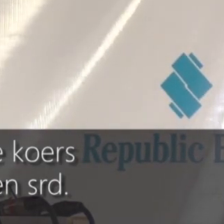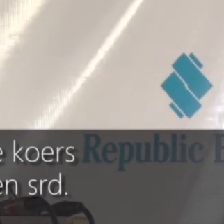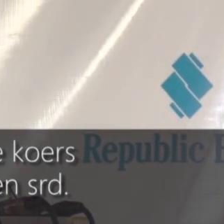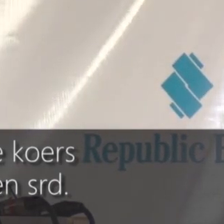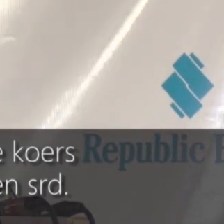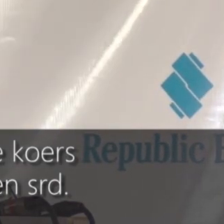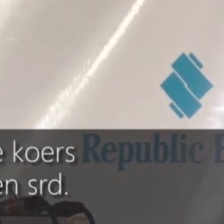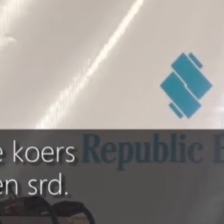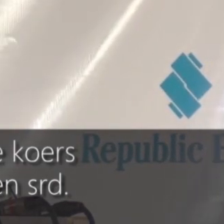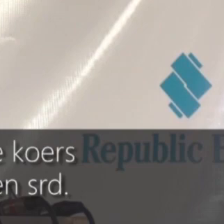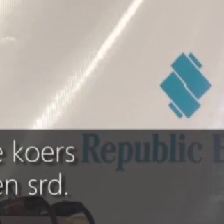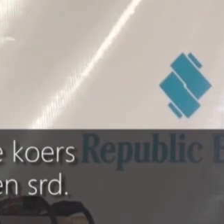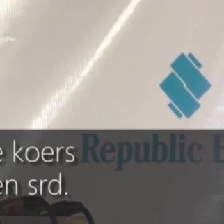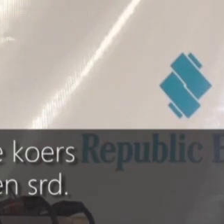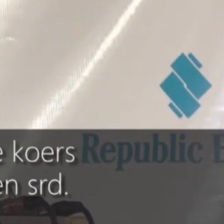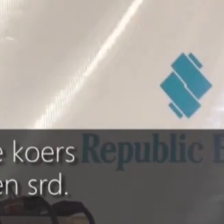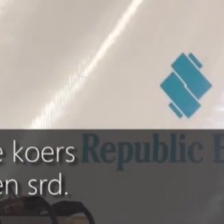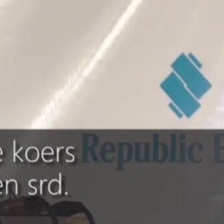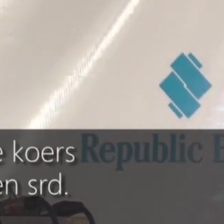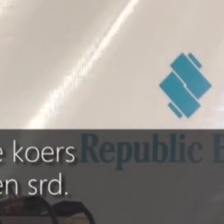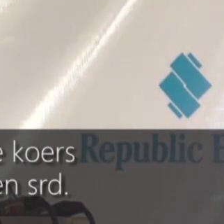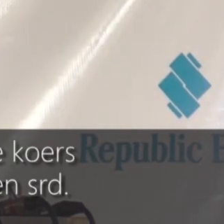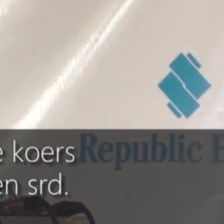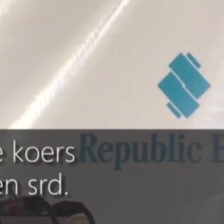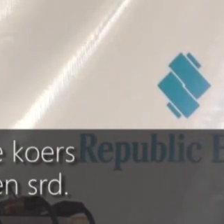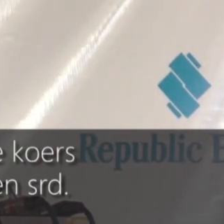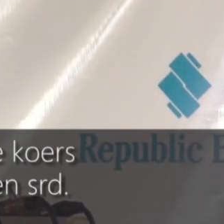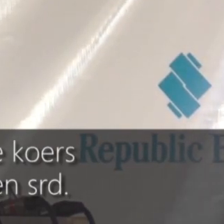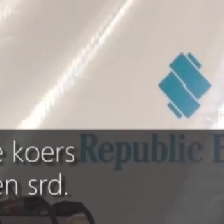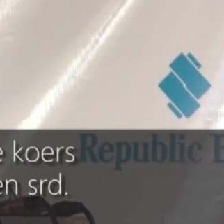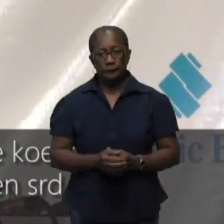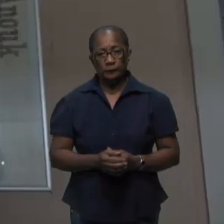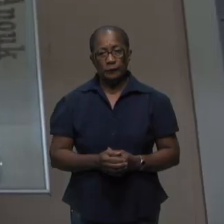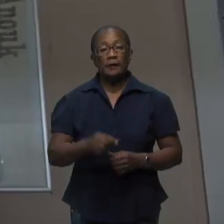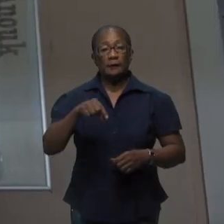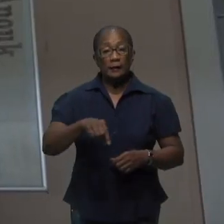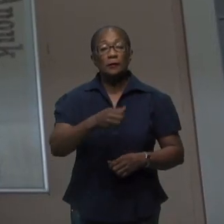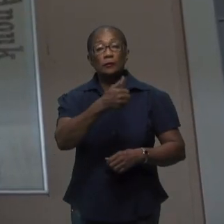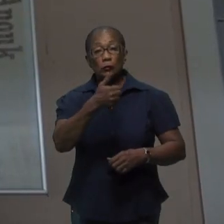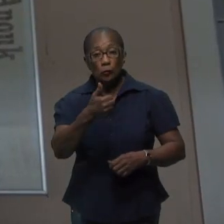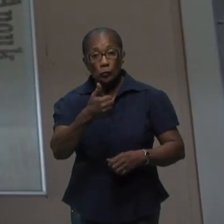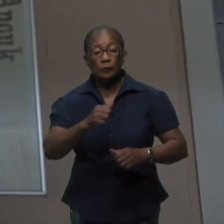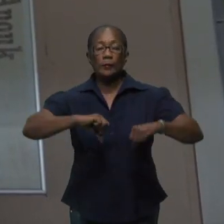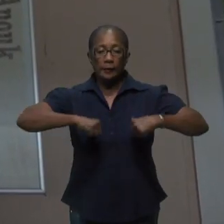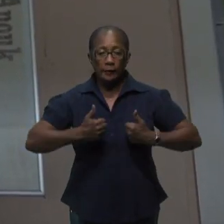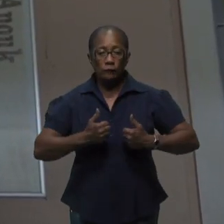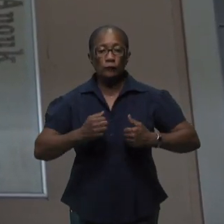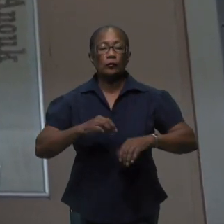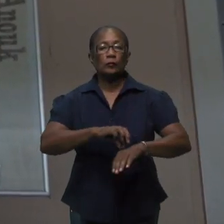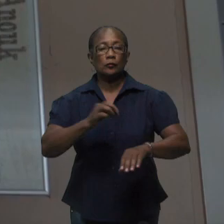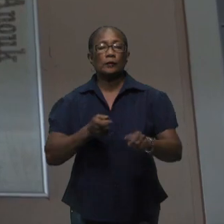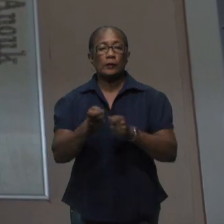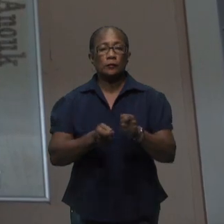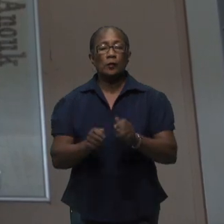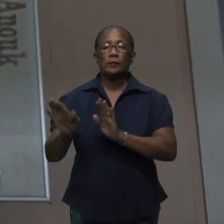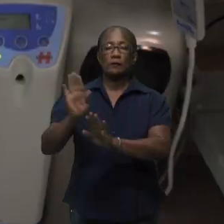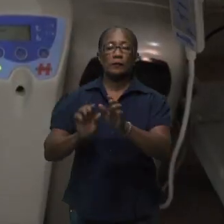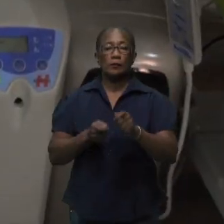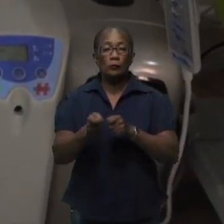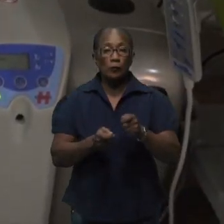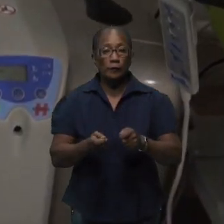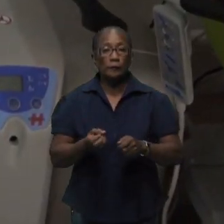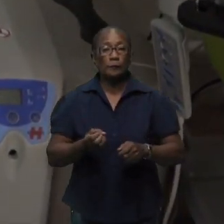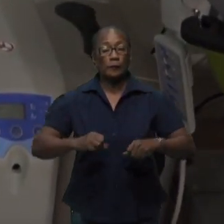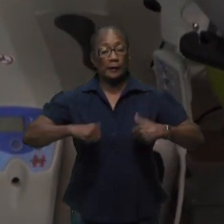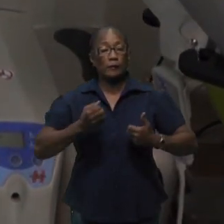quite significant. It's over 2.7 million SRDs. This is a good step for healthcare, preventive